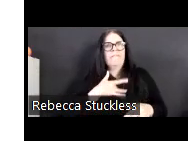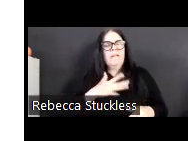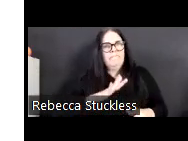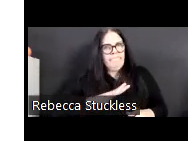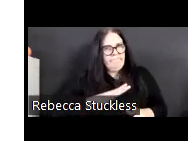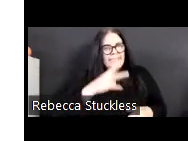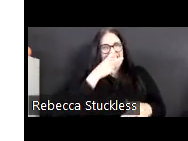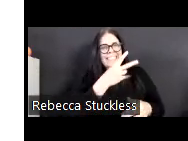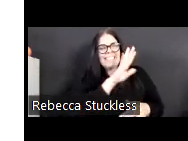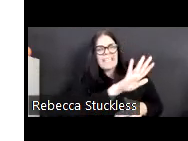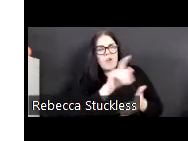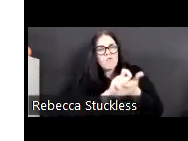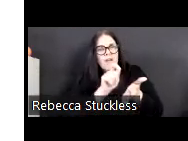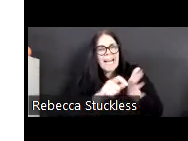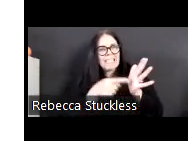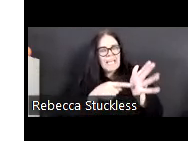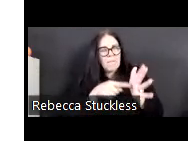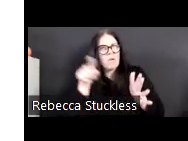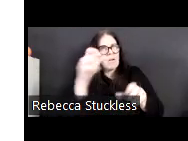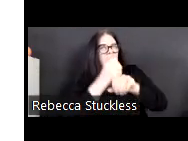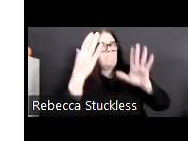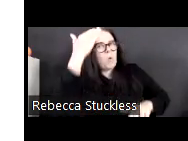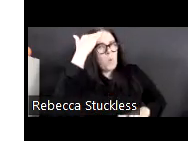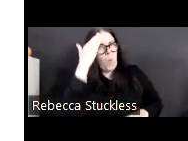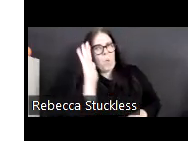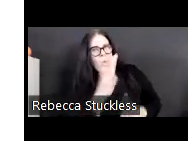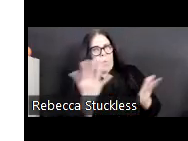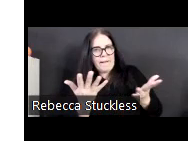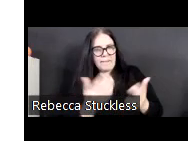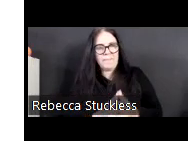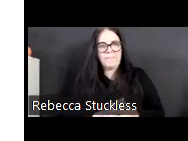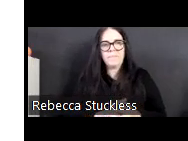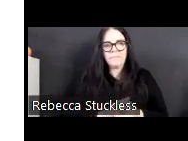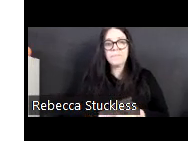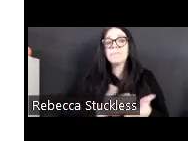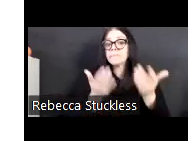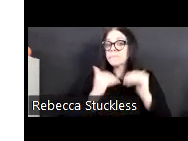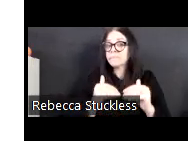samples so they know what's happening. Next slide.